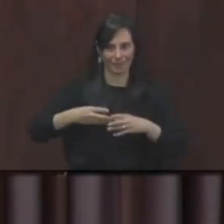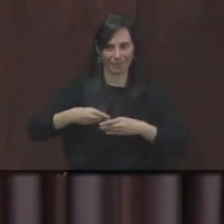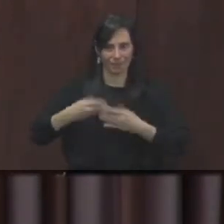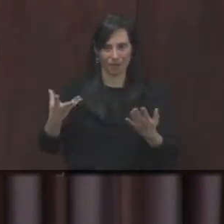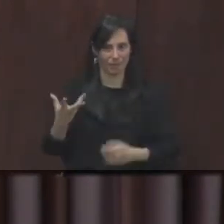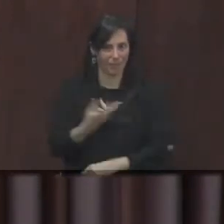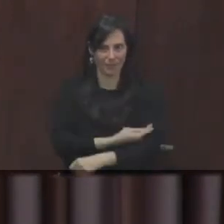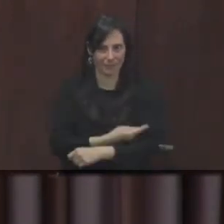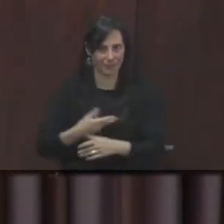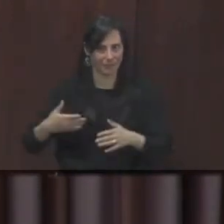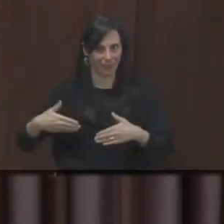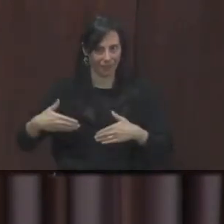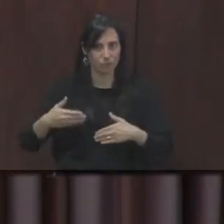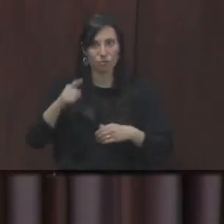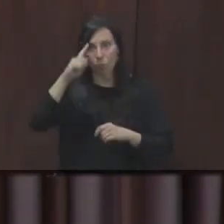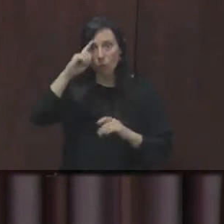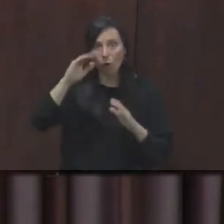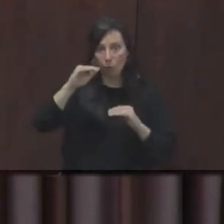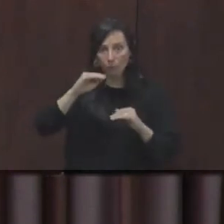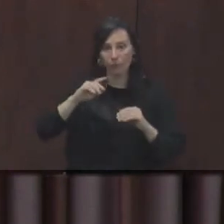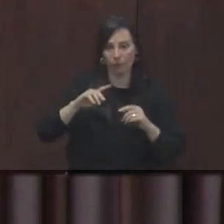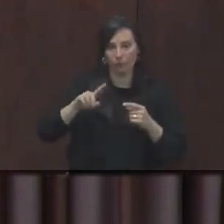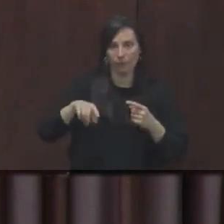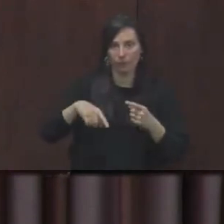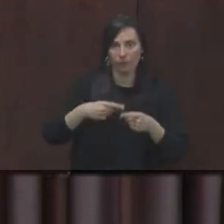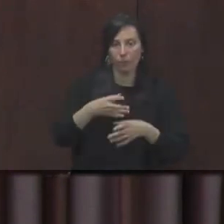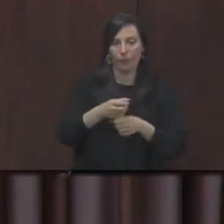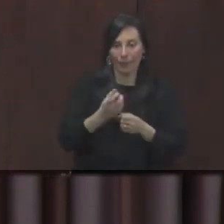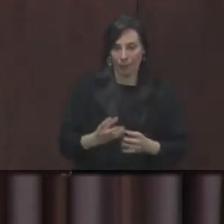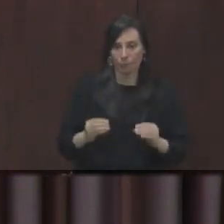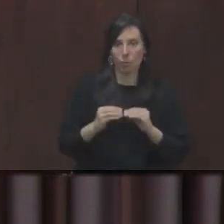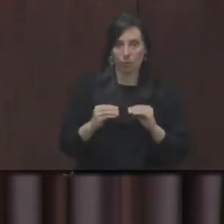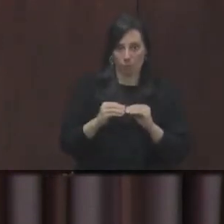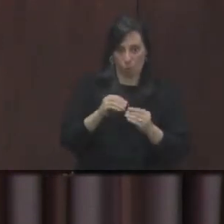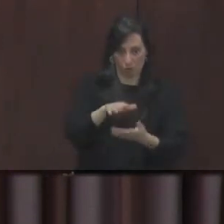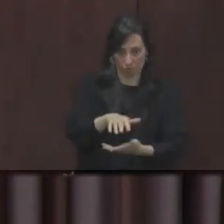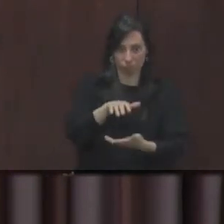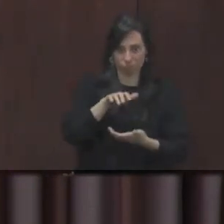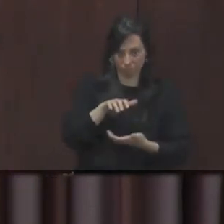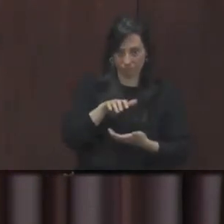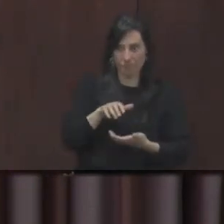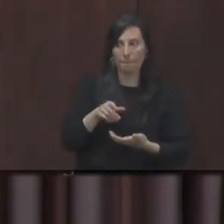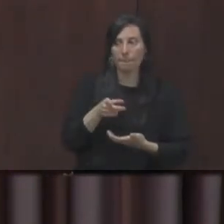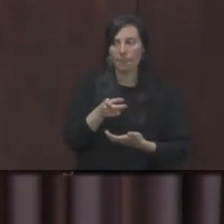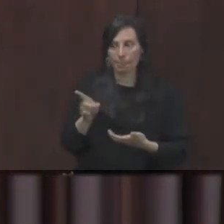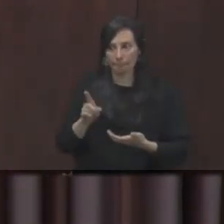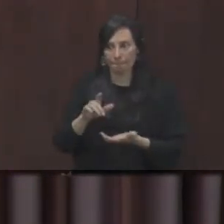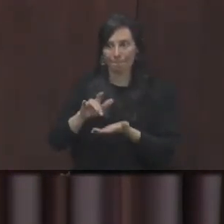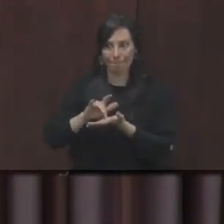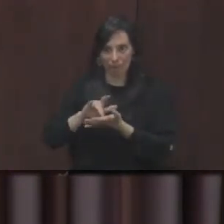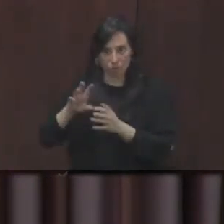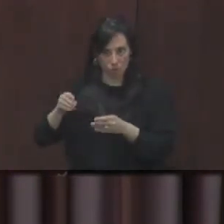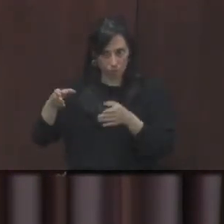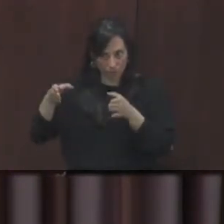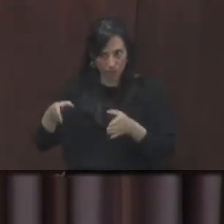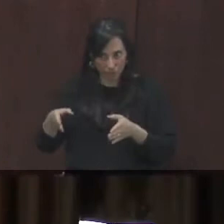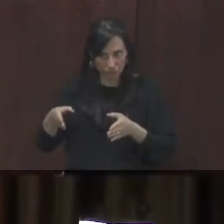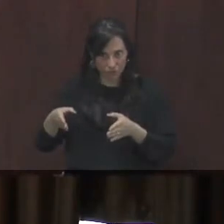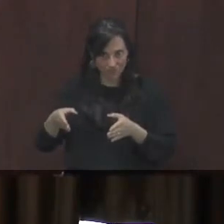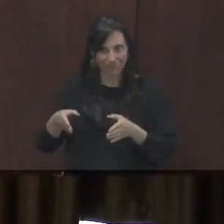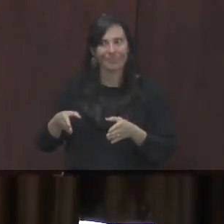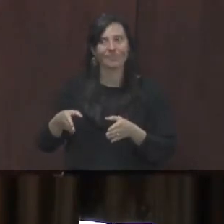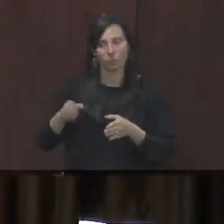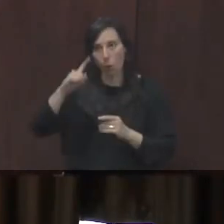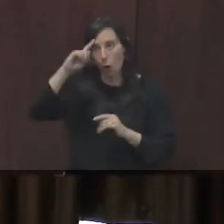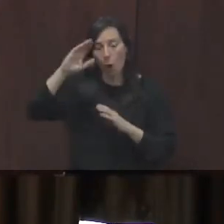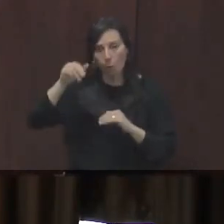the supply increases, as the response goes, that those providers in our community would also then be giving out